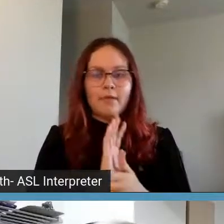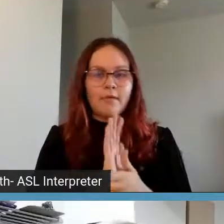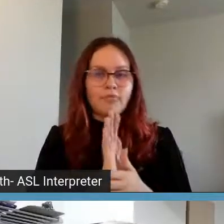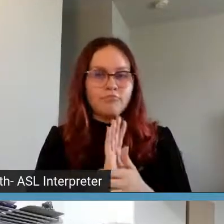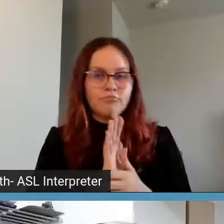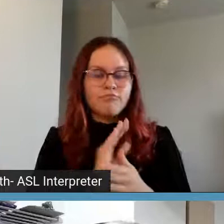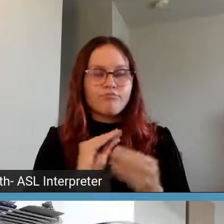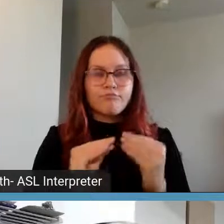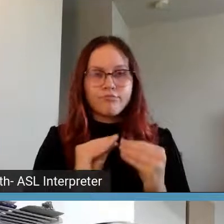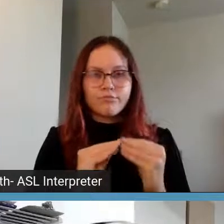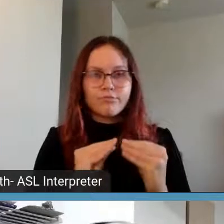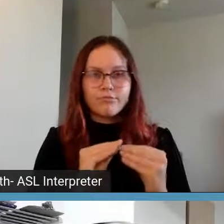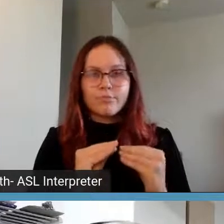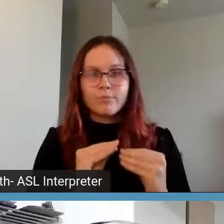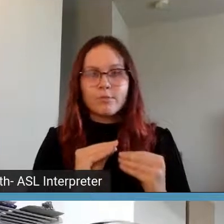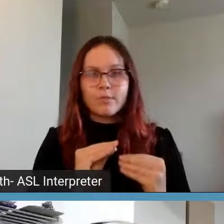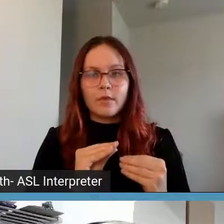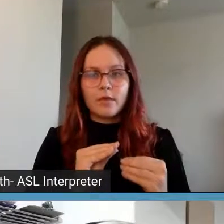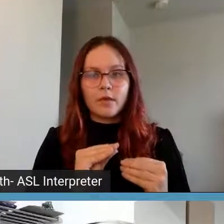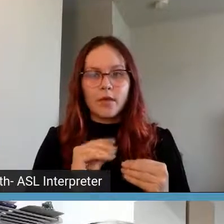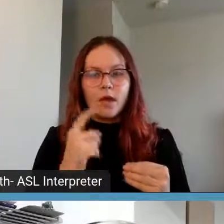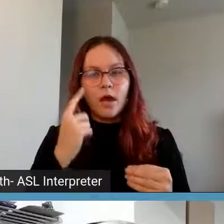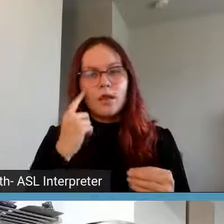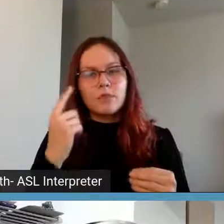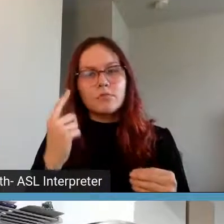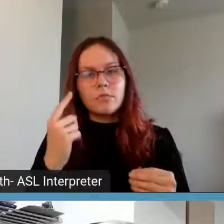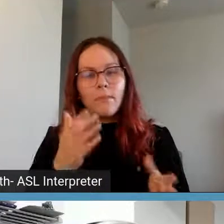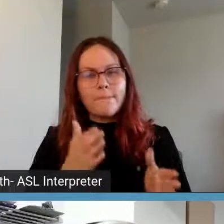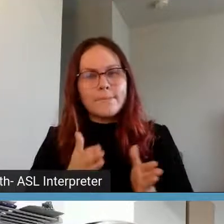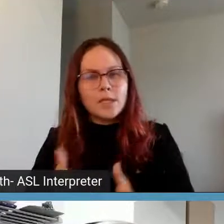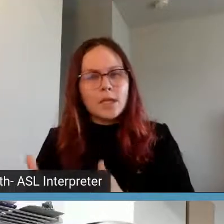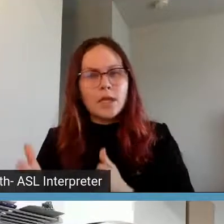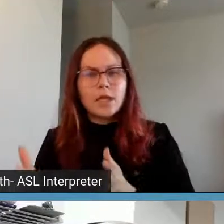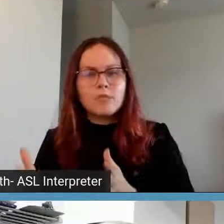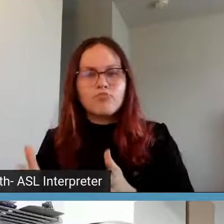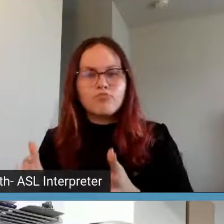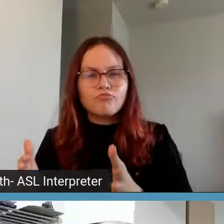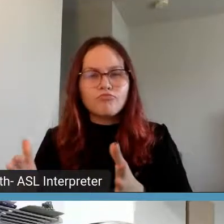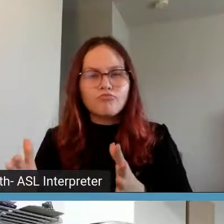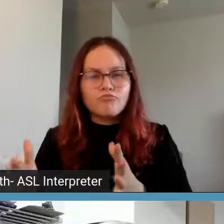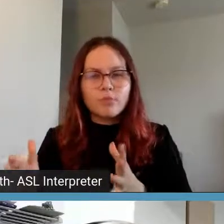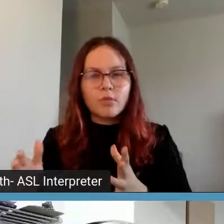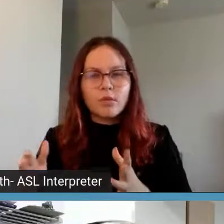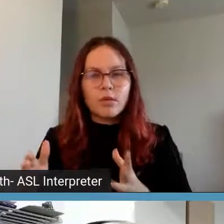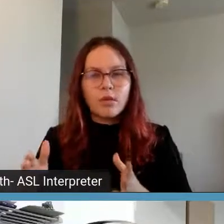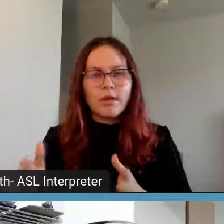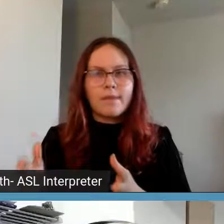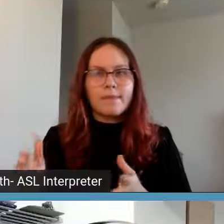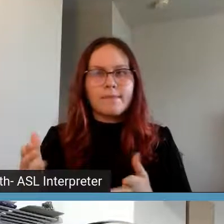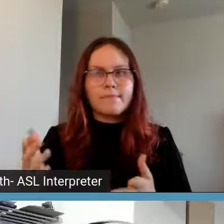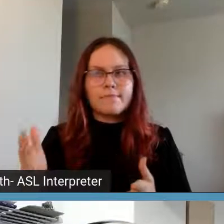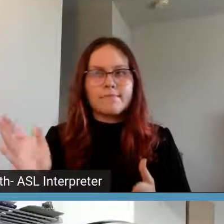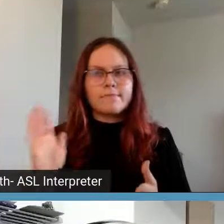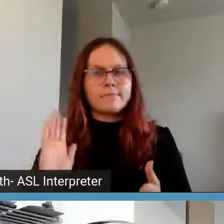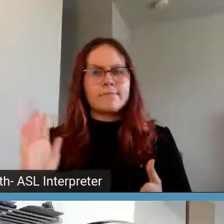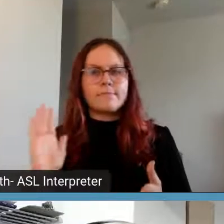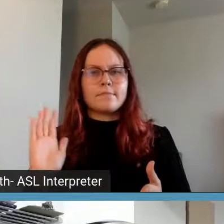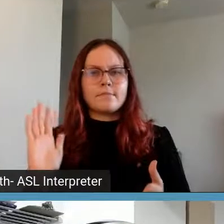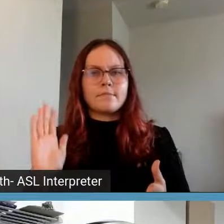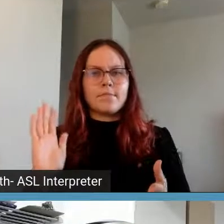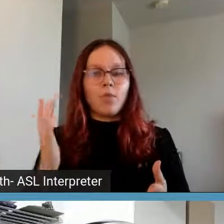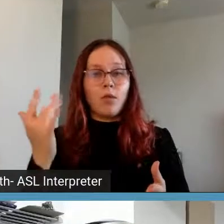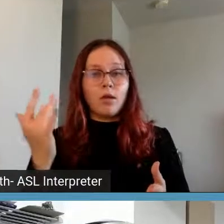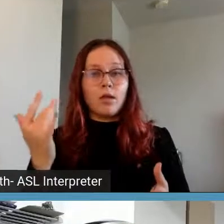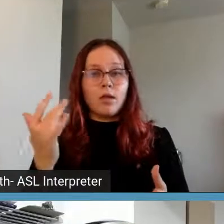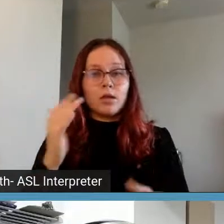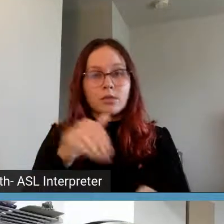think for us, our strategic plan was kind of like back behind us because we had built those strong relationships already and then leveraged